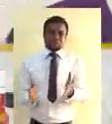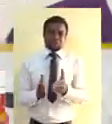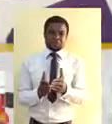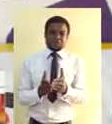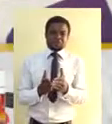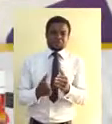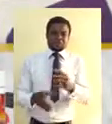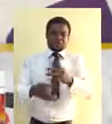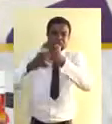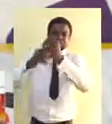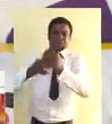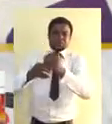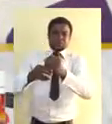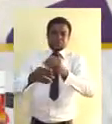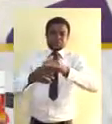Carefully